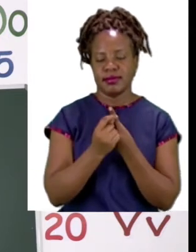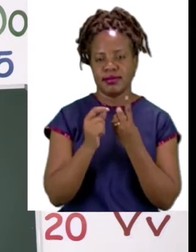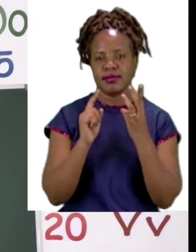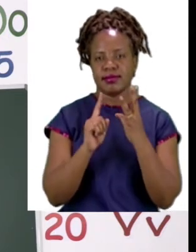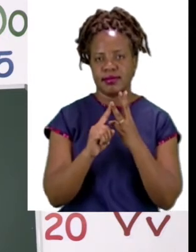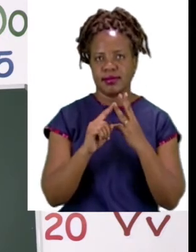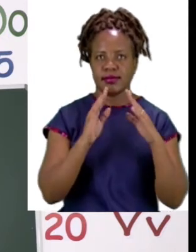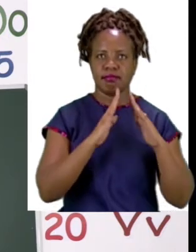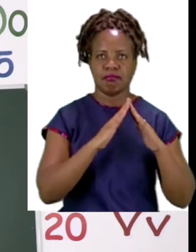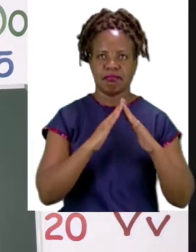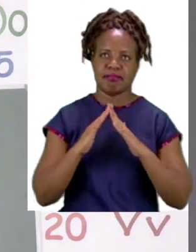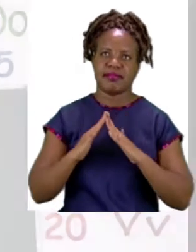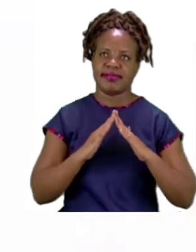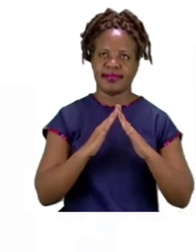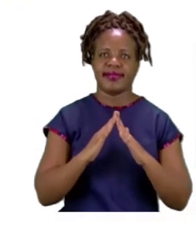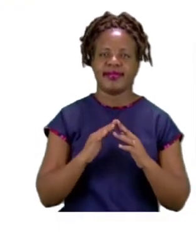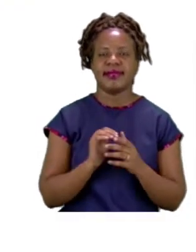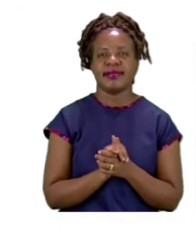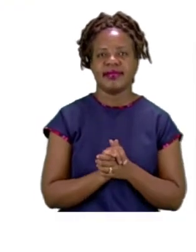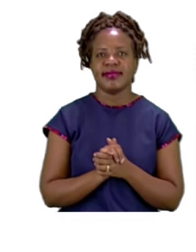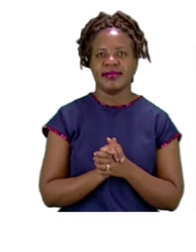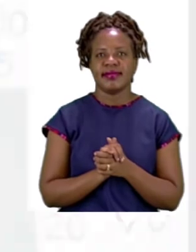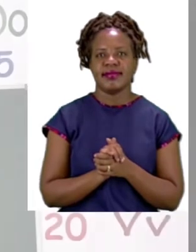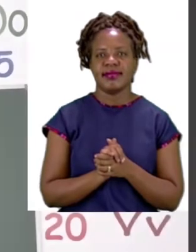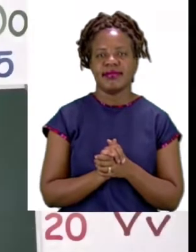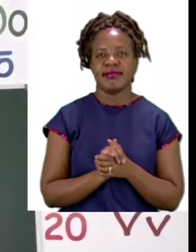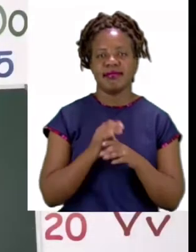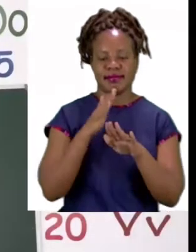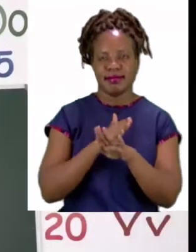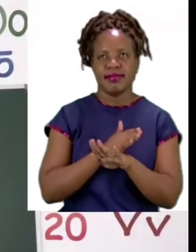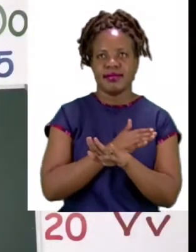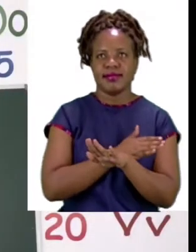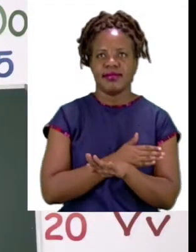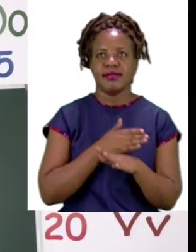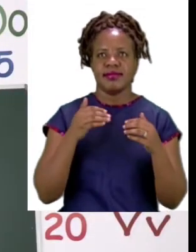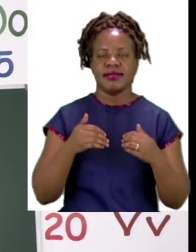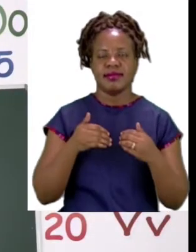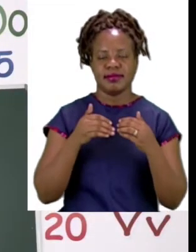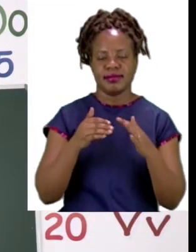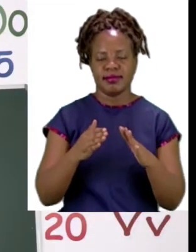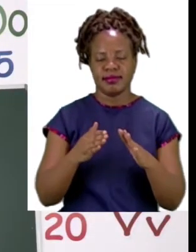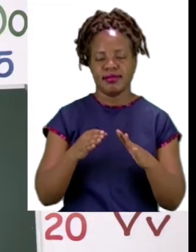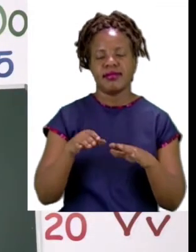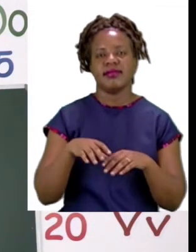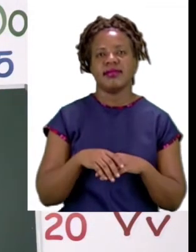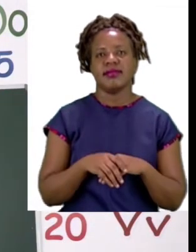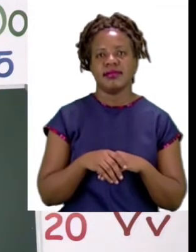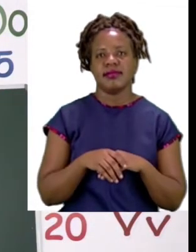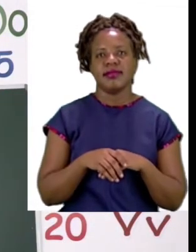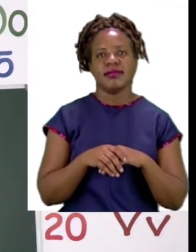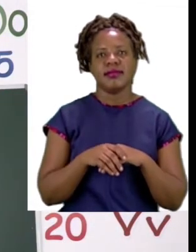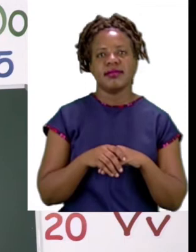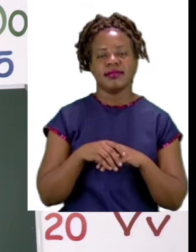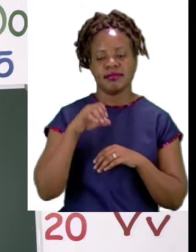traditions and houses. And before we get into any lessons, boys and girls, we need